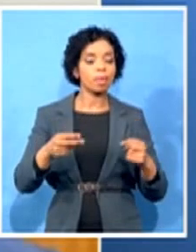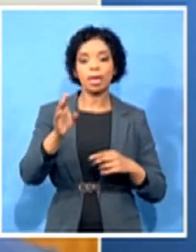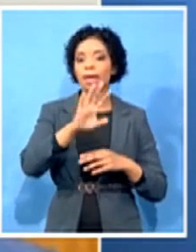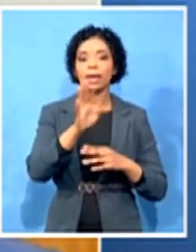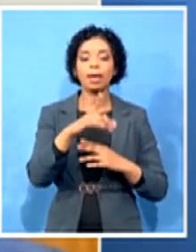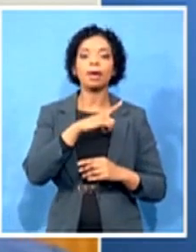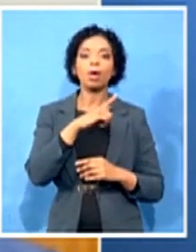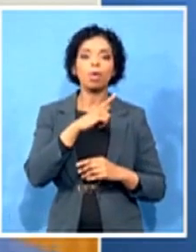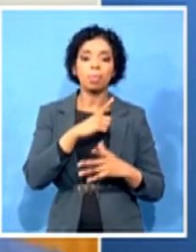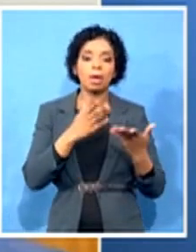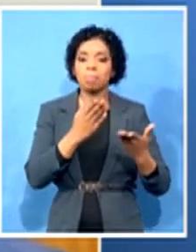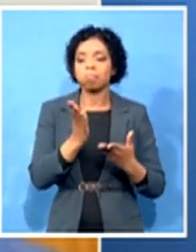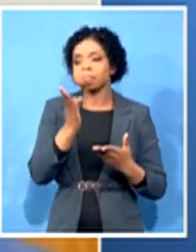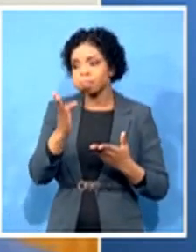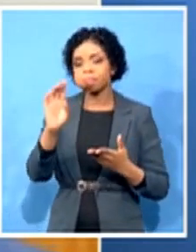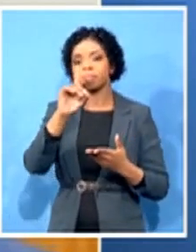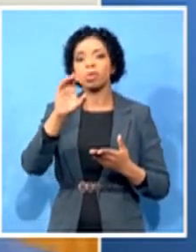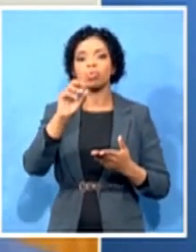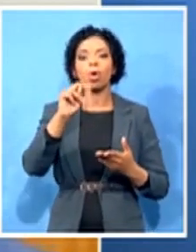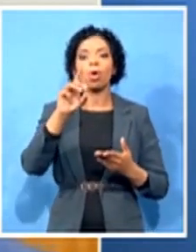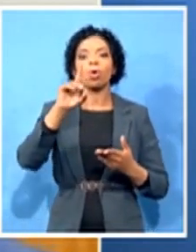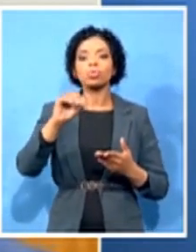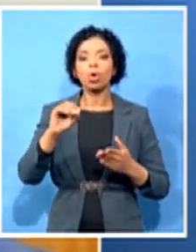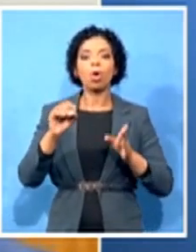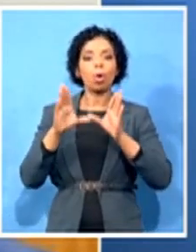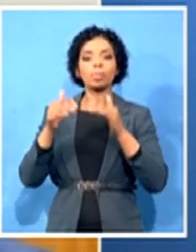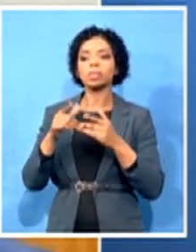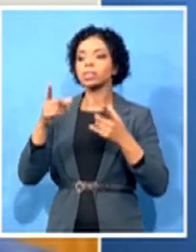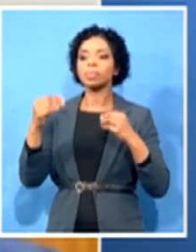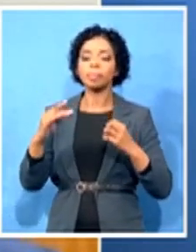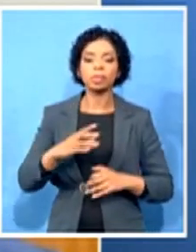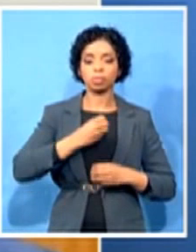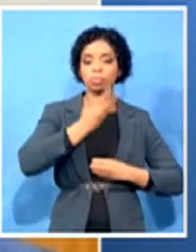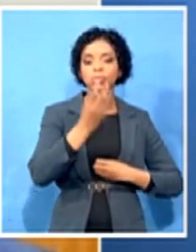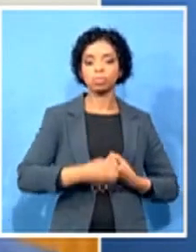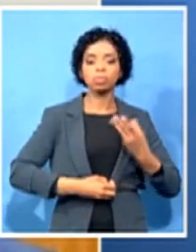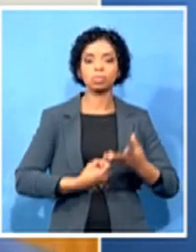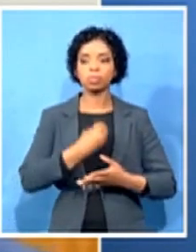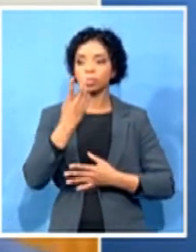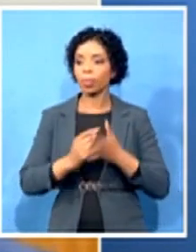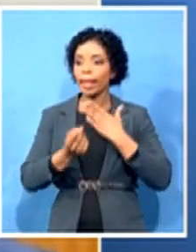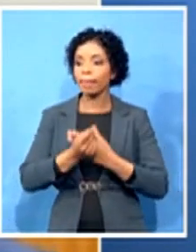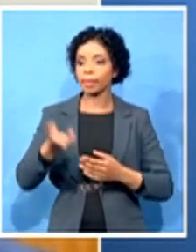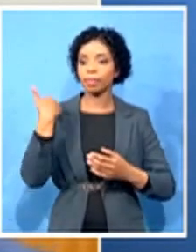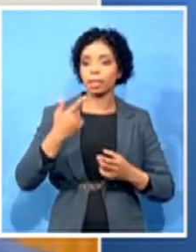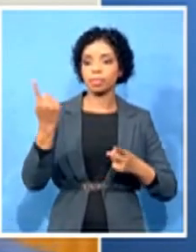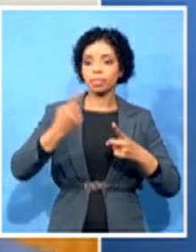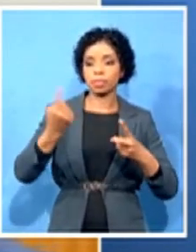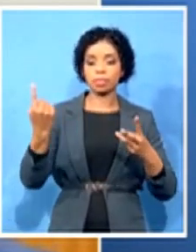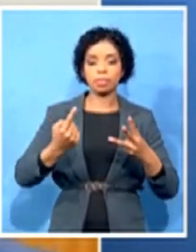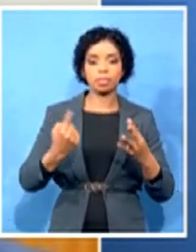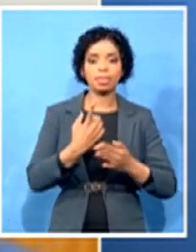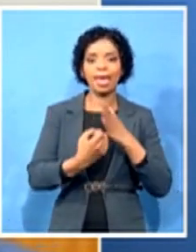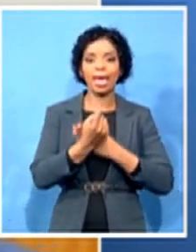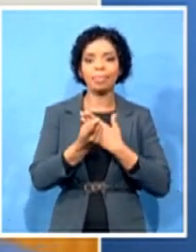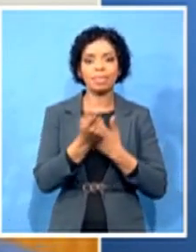over the show, busy reporting and giving the public information as to what happened with the taxpayers' money, which is also their duty that as media houses that they have to make